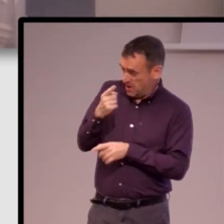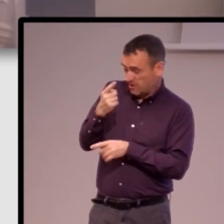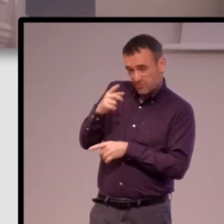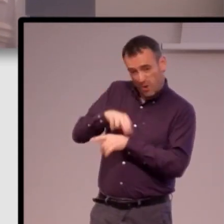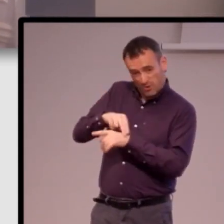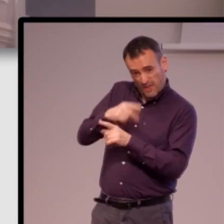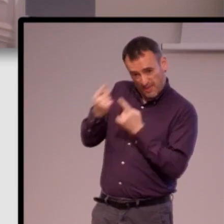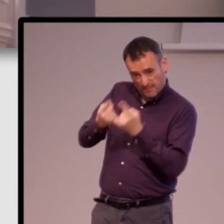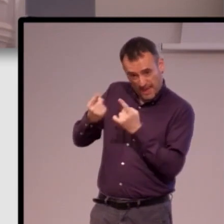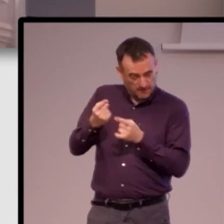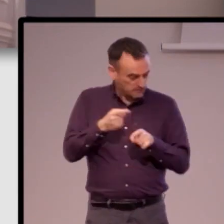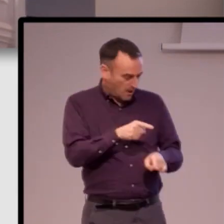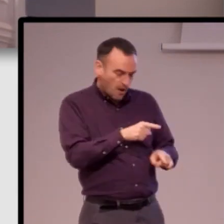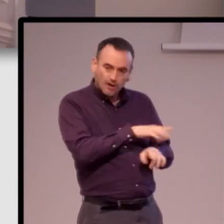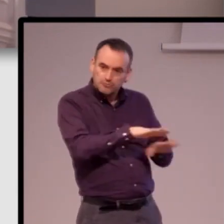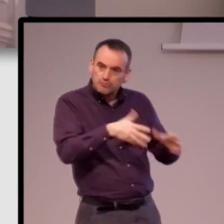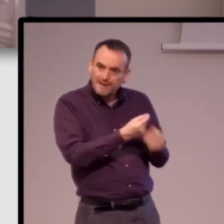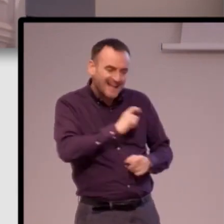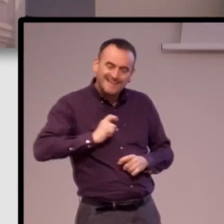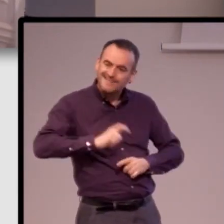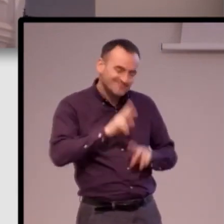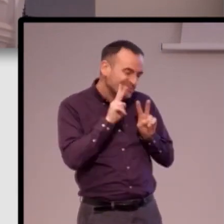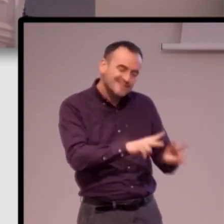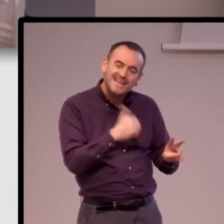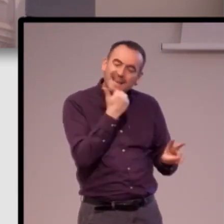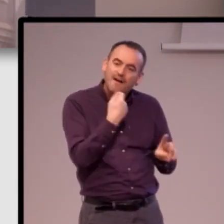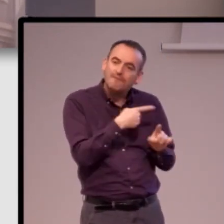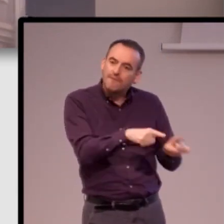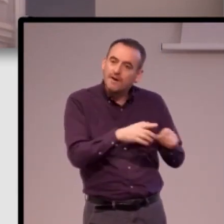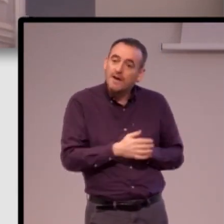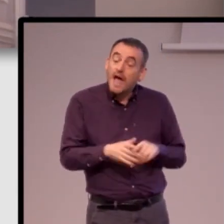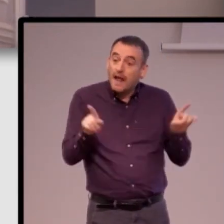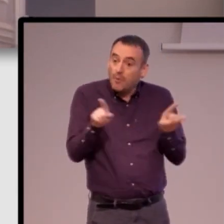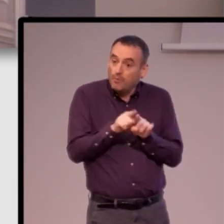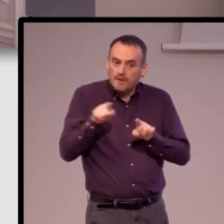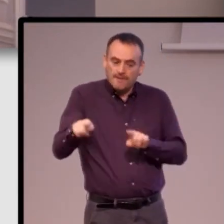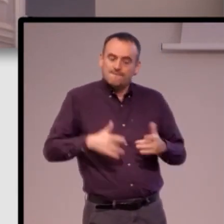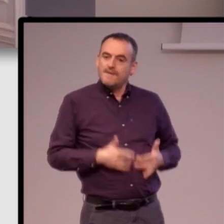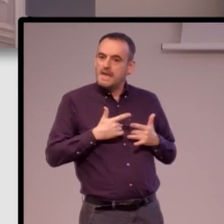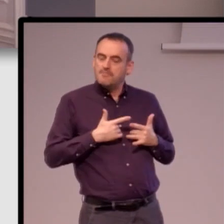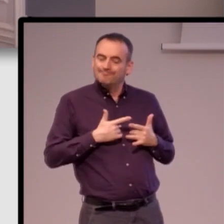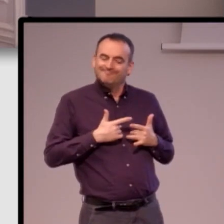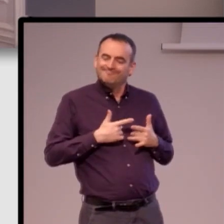the experience of how to treat it successfully, and some are actually morally opposed to doing so.